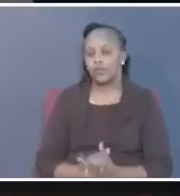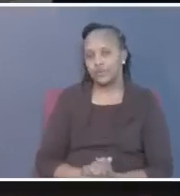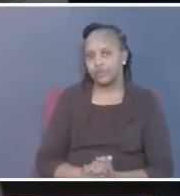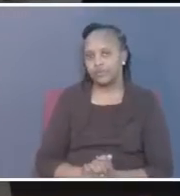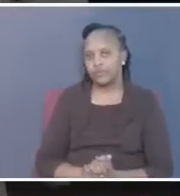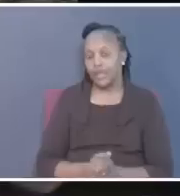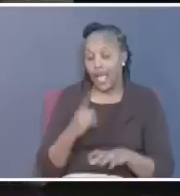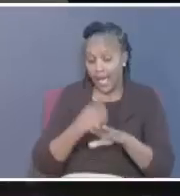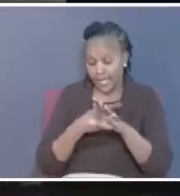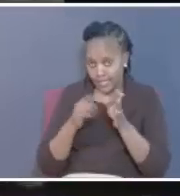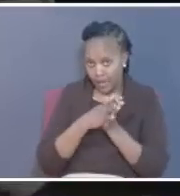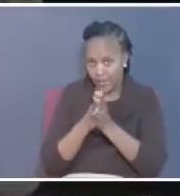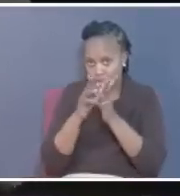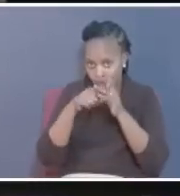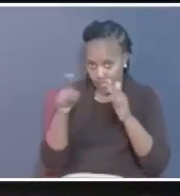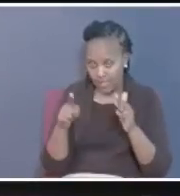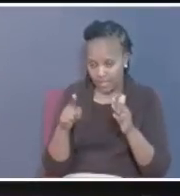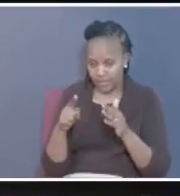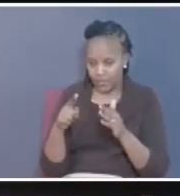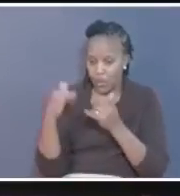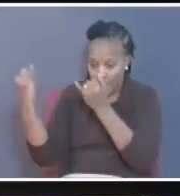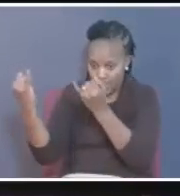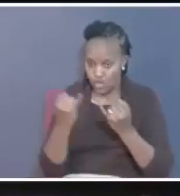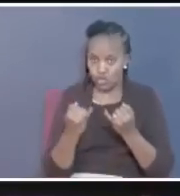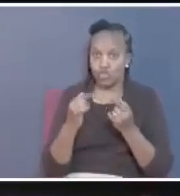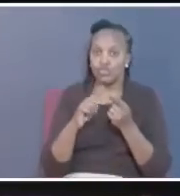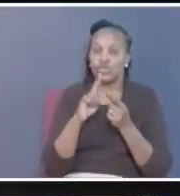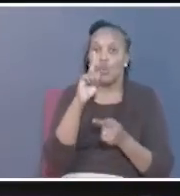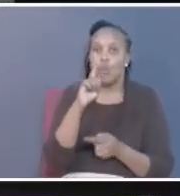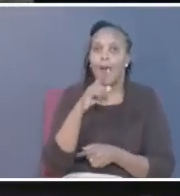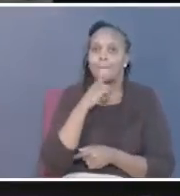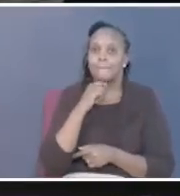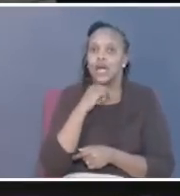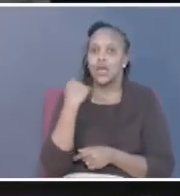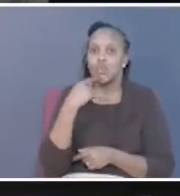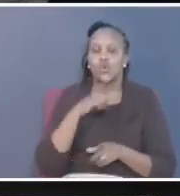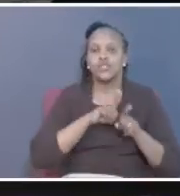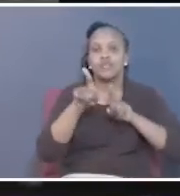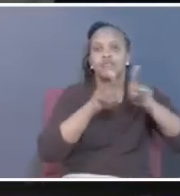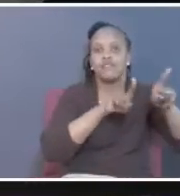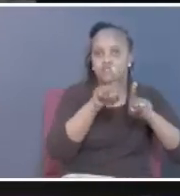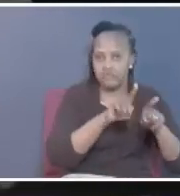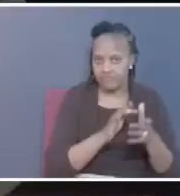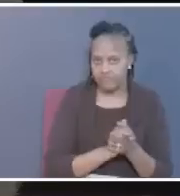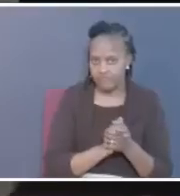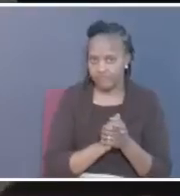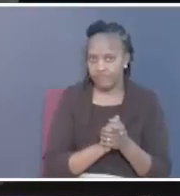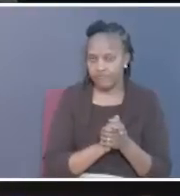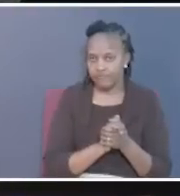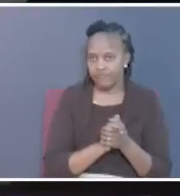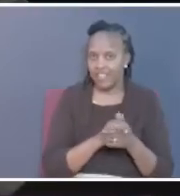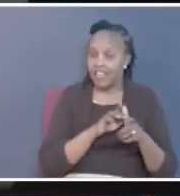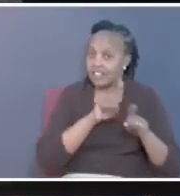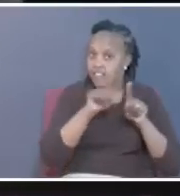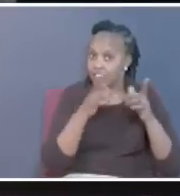begins, we're introduced to a traveler. We're told that the traveler was a man and that he was journeying, the text says